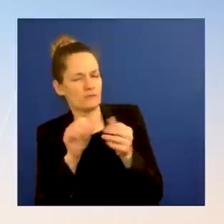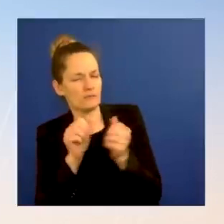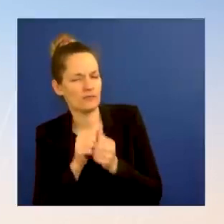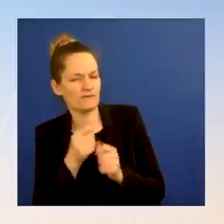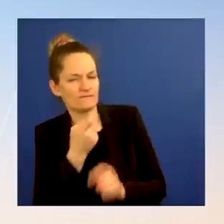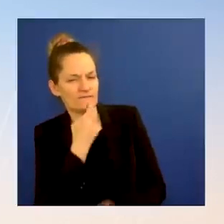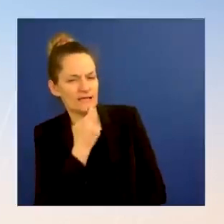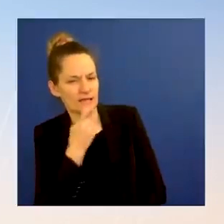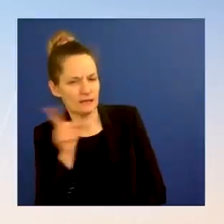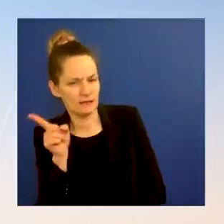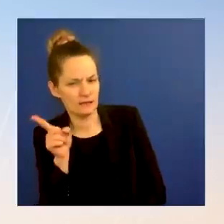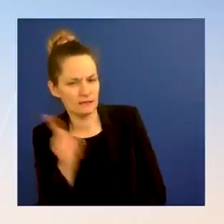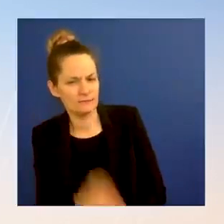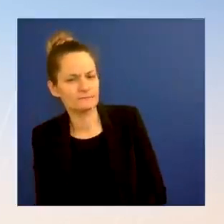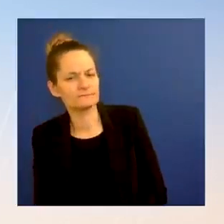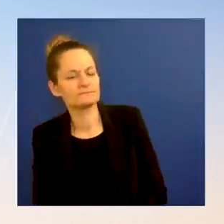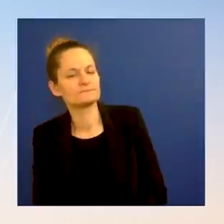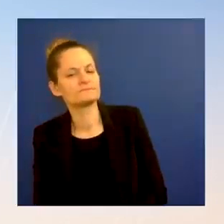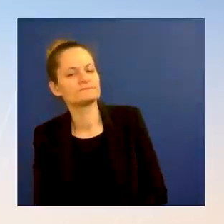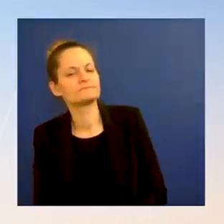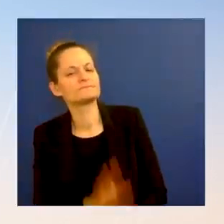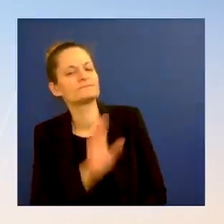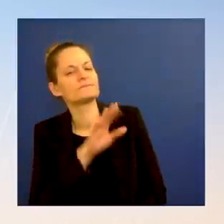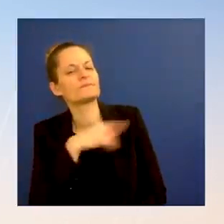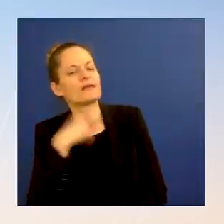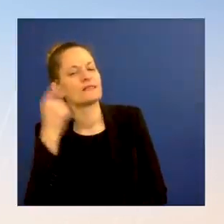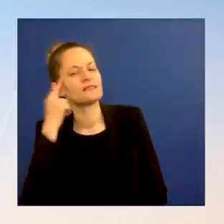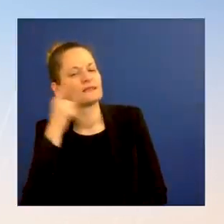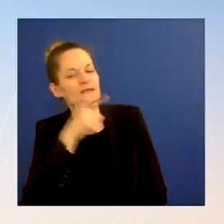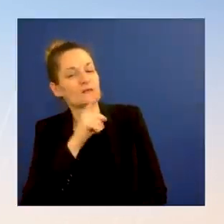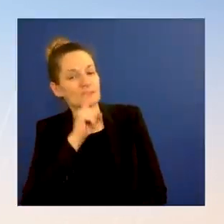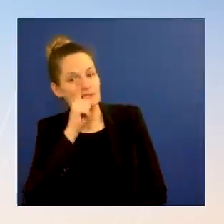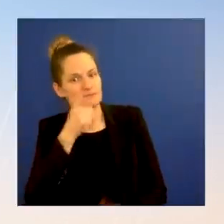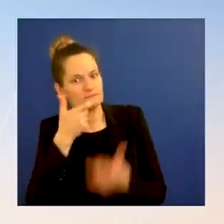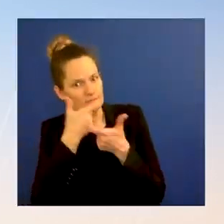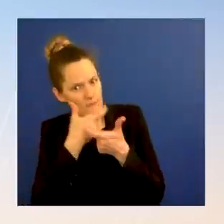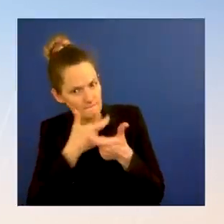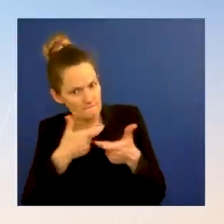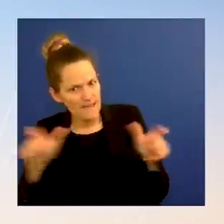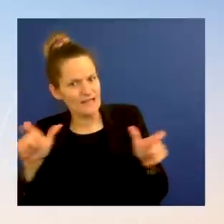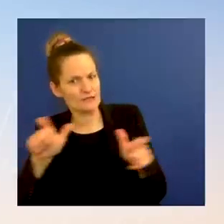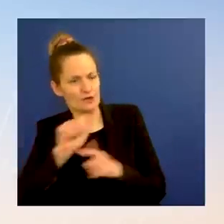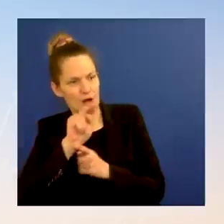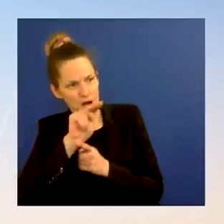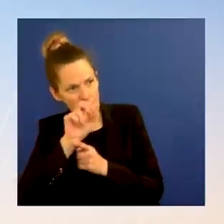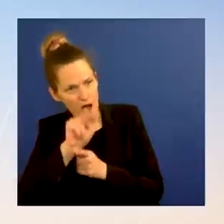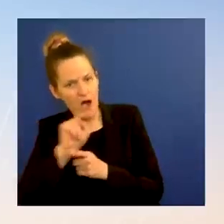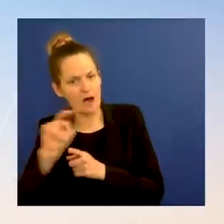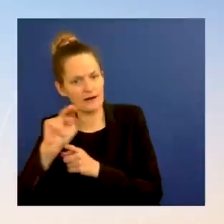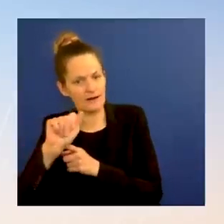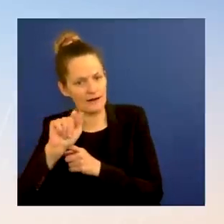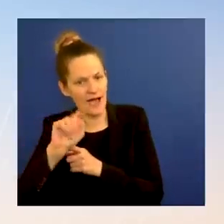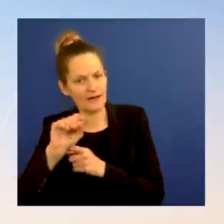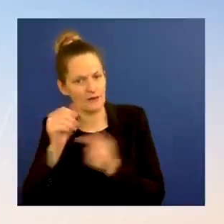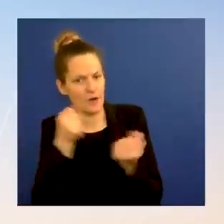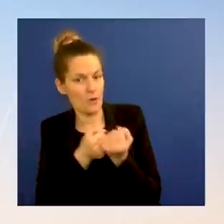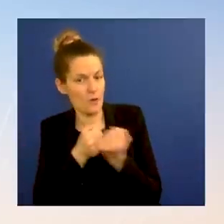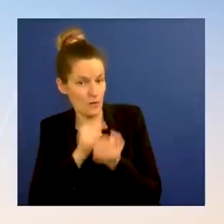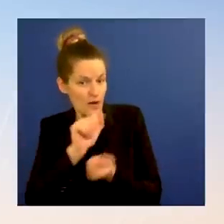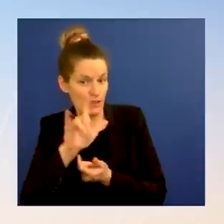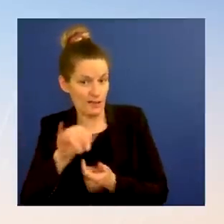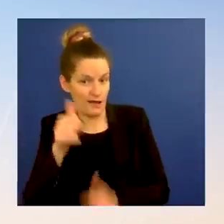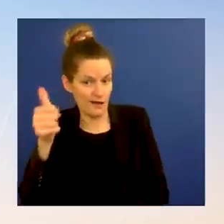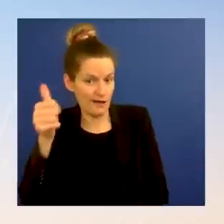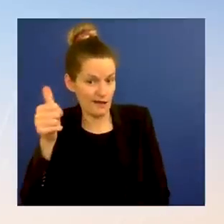non-NATO ally, and that is something the U.S. can designate by itself without having to go to NATO. As you